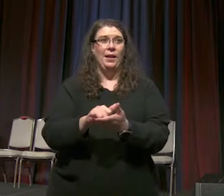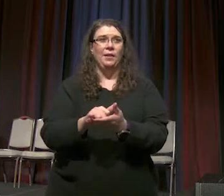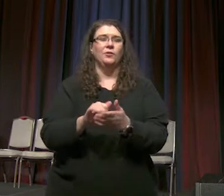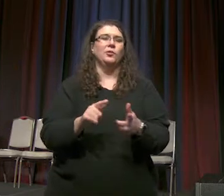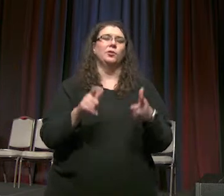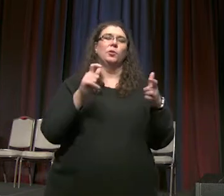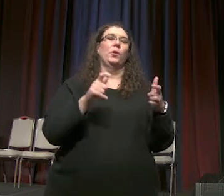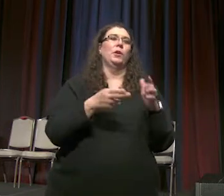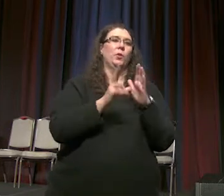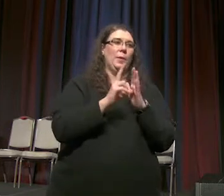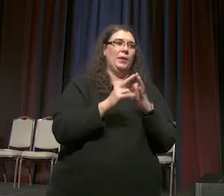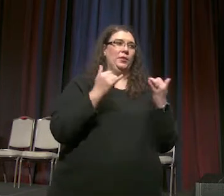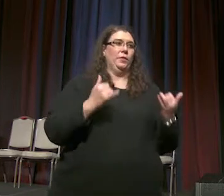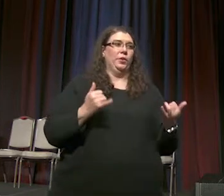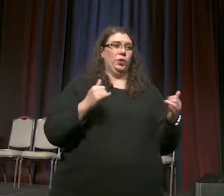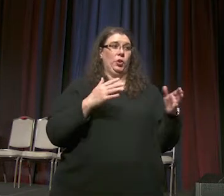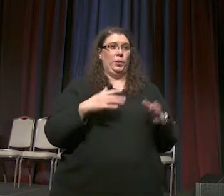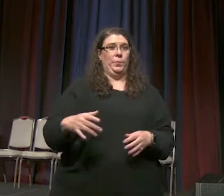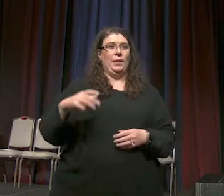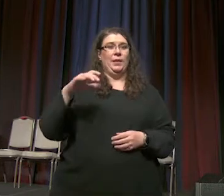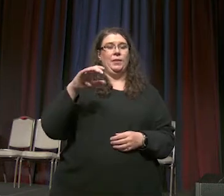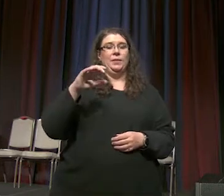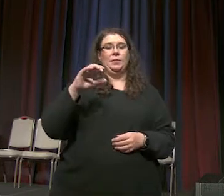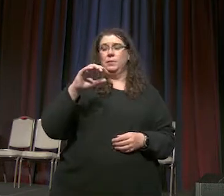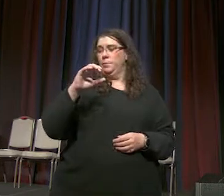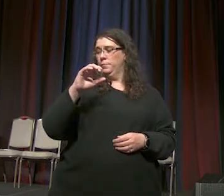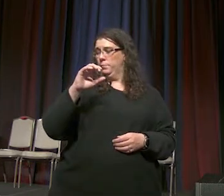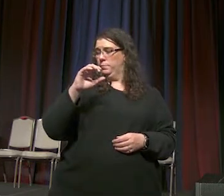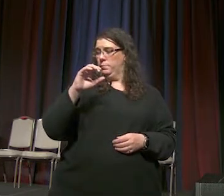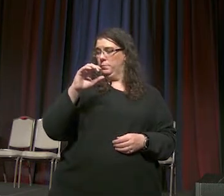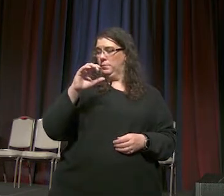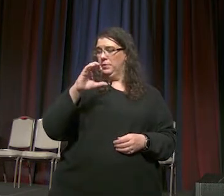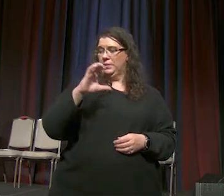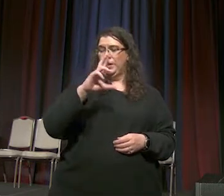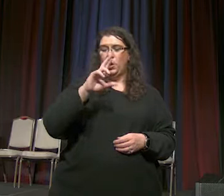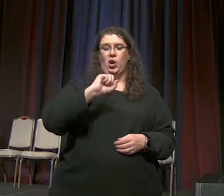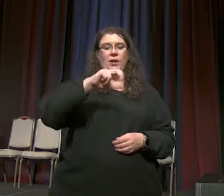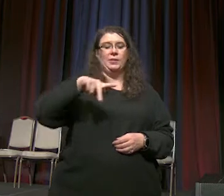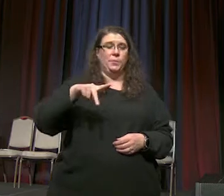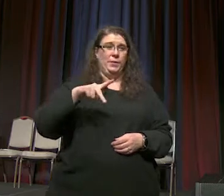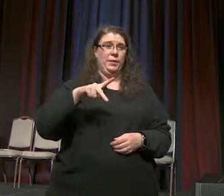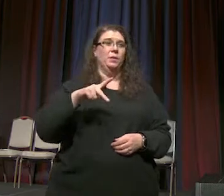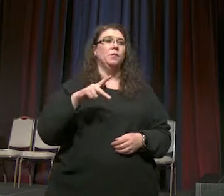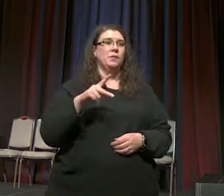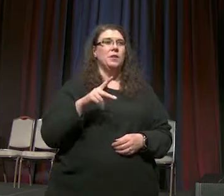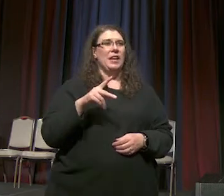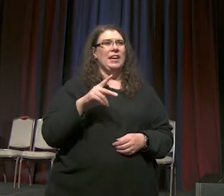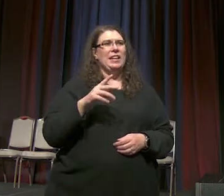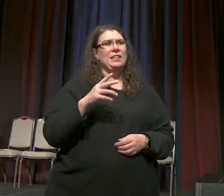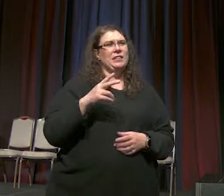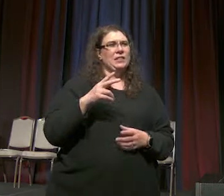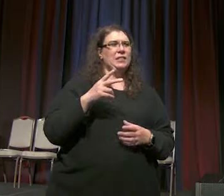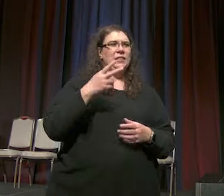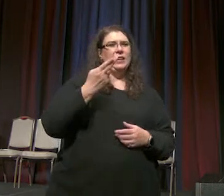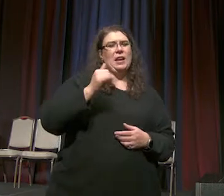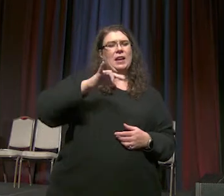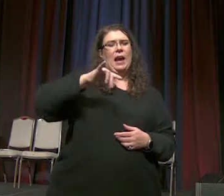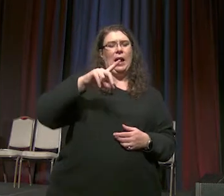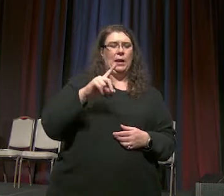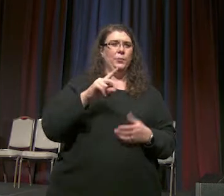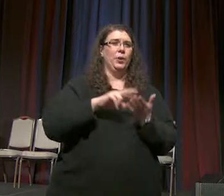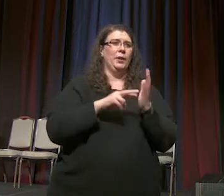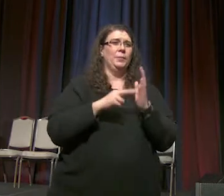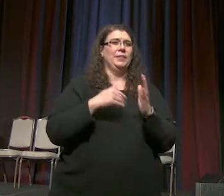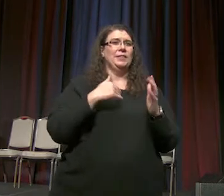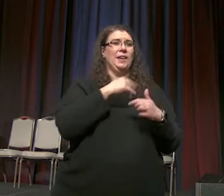current plan, CRSP, or the Clergy Retirement Security Plan. It's a hybrid-based plan, which means it provides a defined